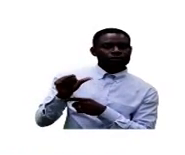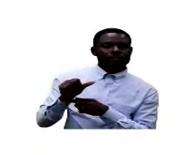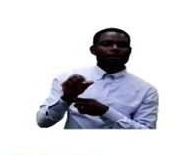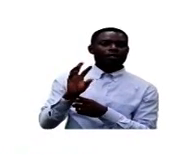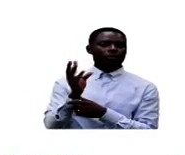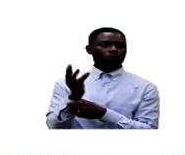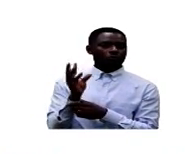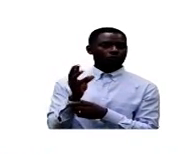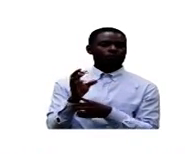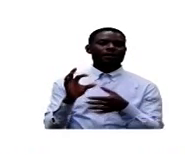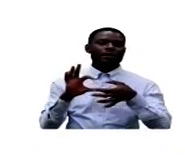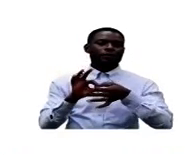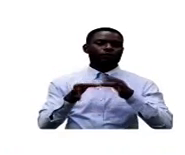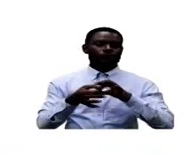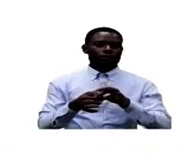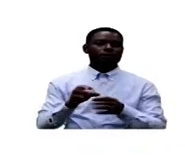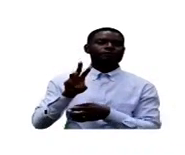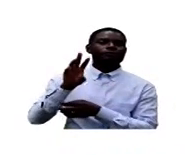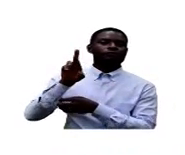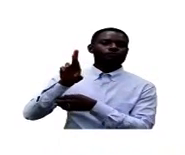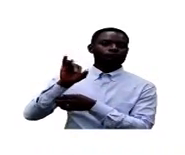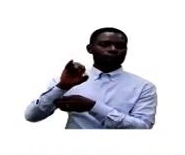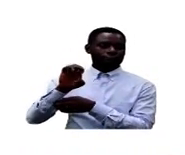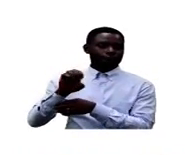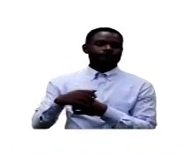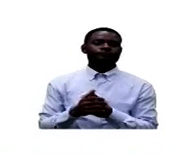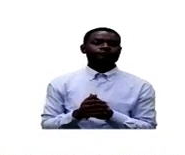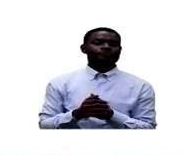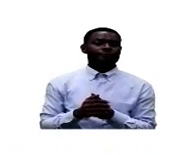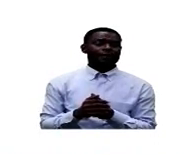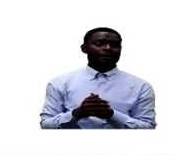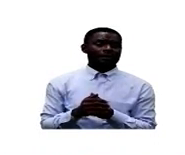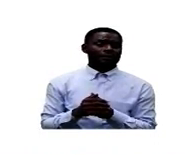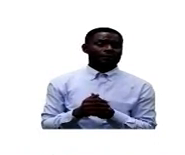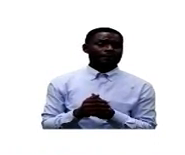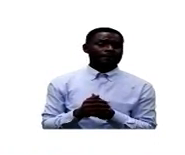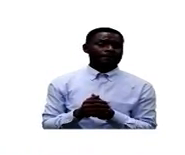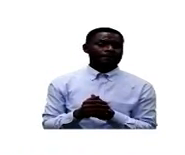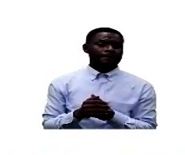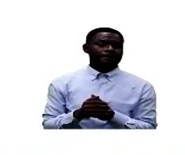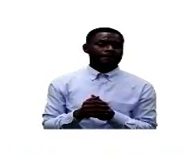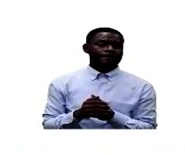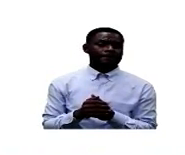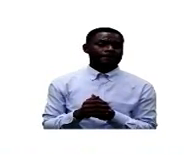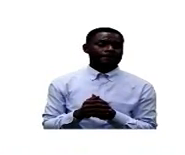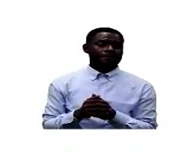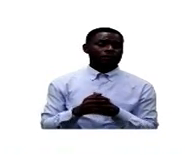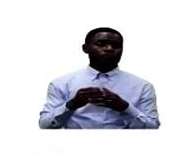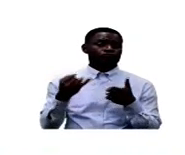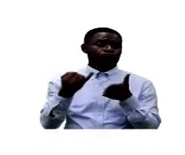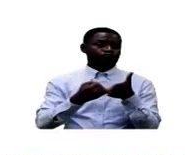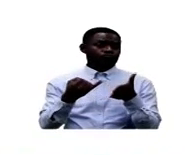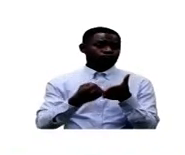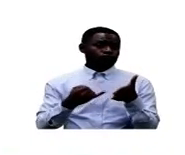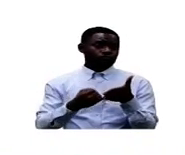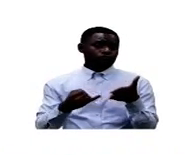light bulb, and a connecting wire. Now, to construct an electrical circuit using the assembles, you